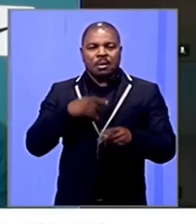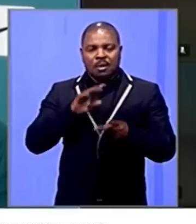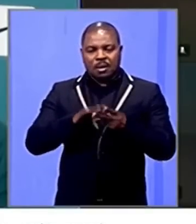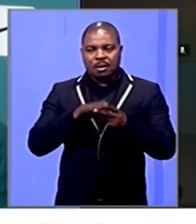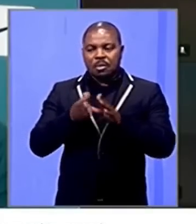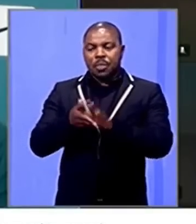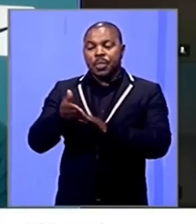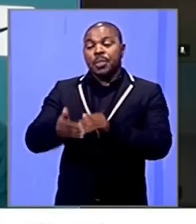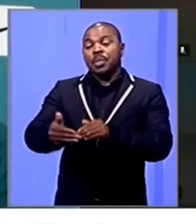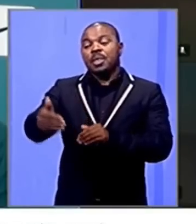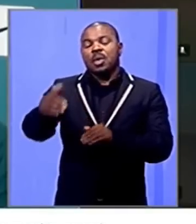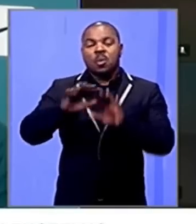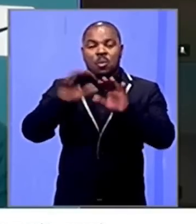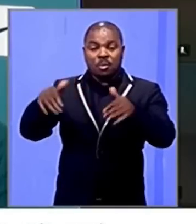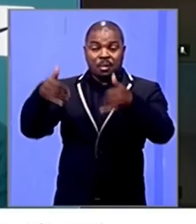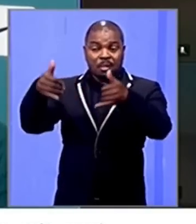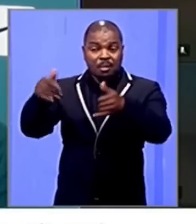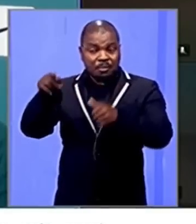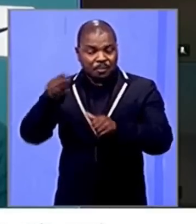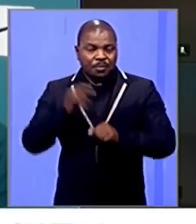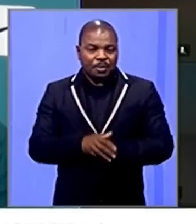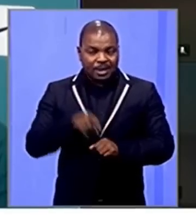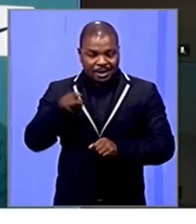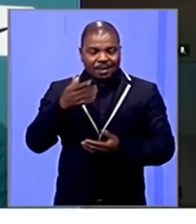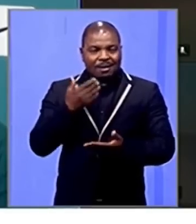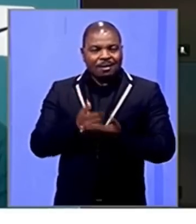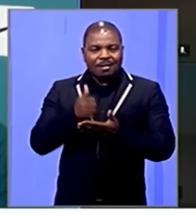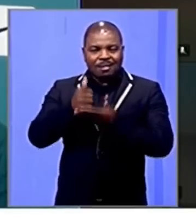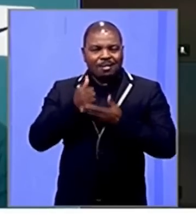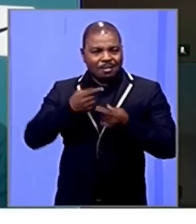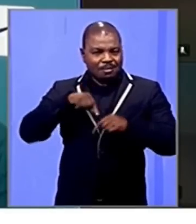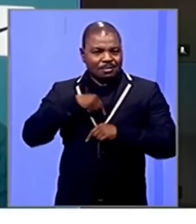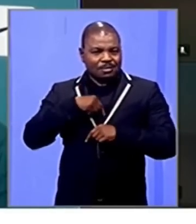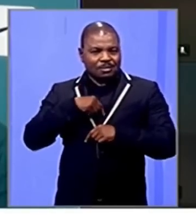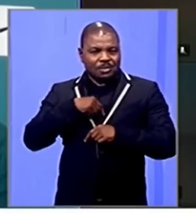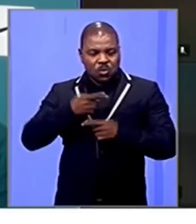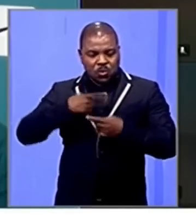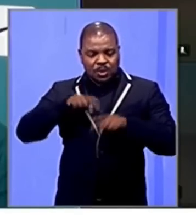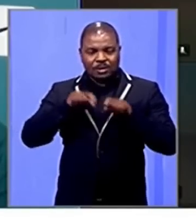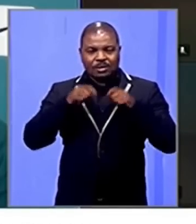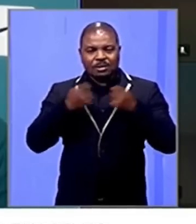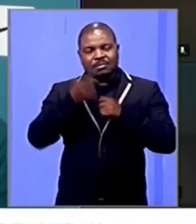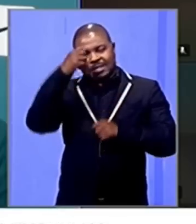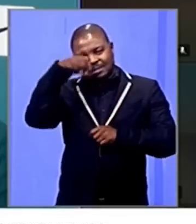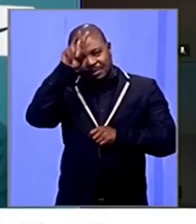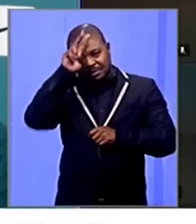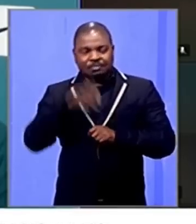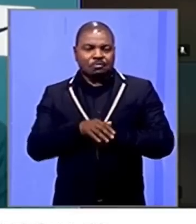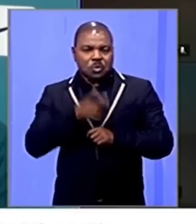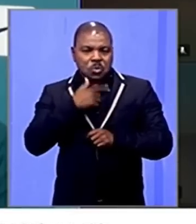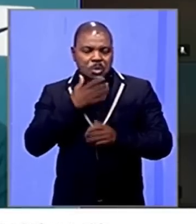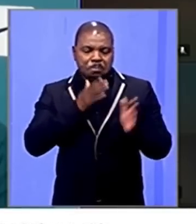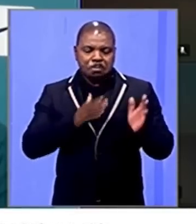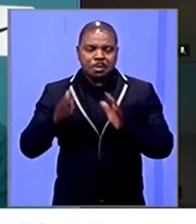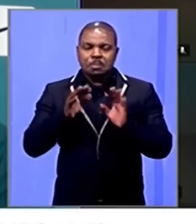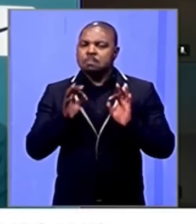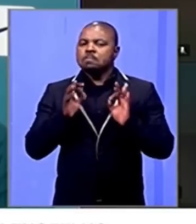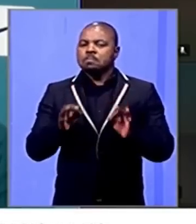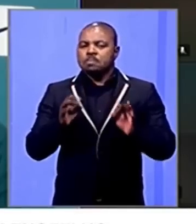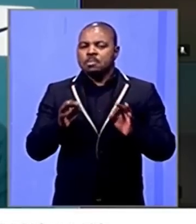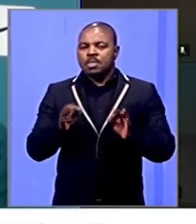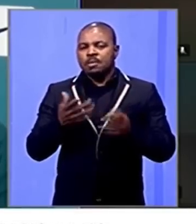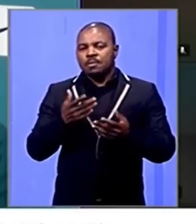into the World Cup, which obviously benefits us as players and as a Springbok team to get good preparation and obviously